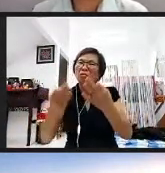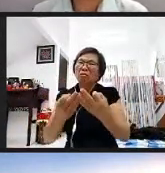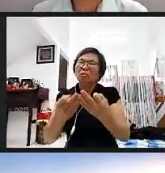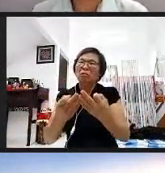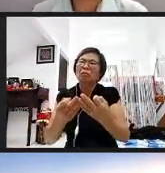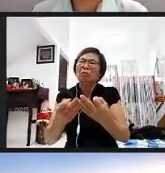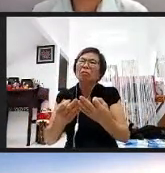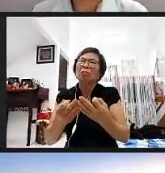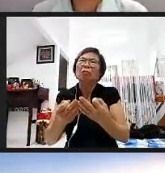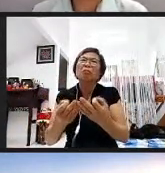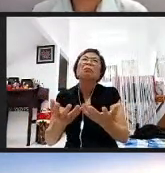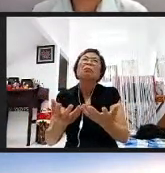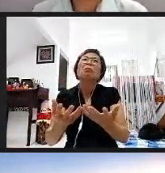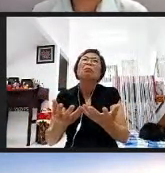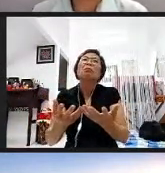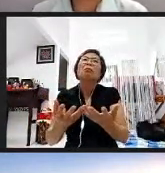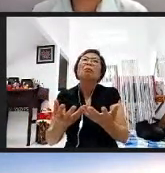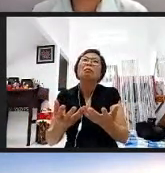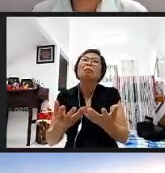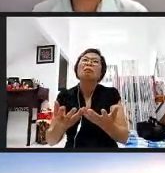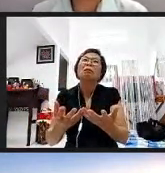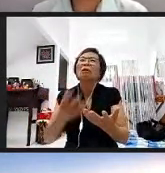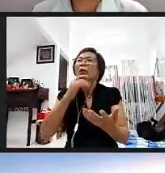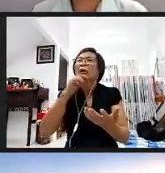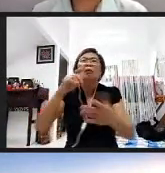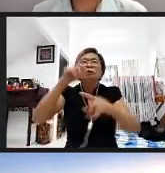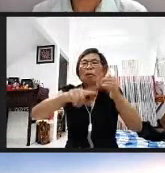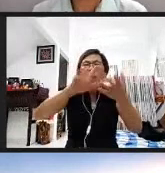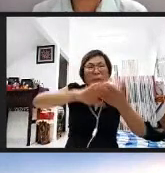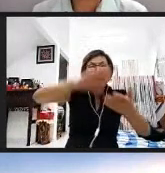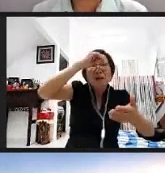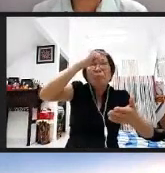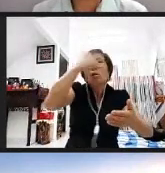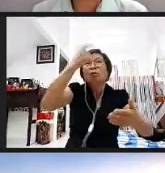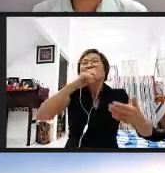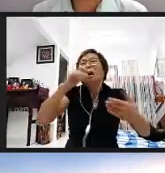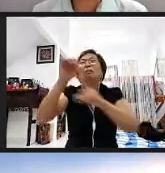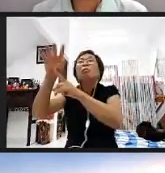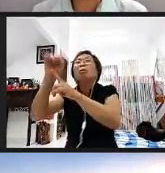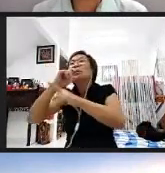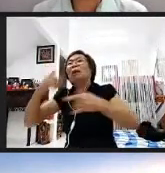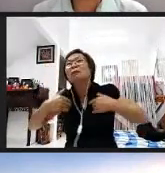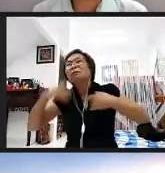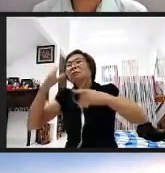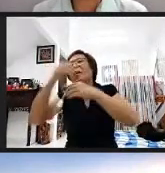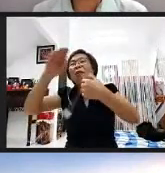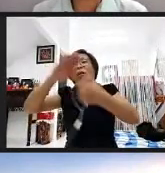access because they may not have computers or internet lines, and being